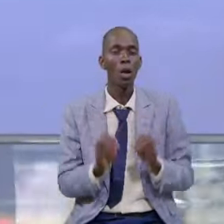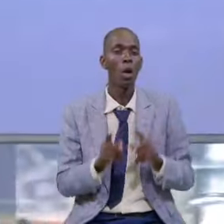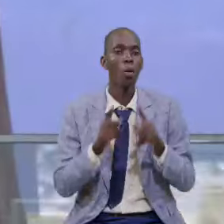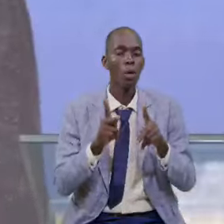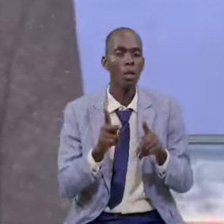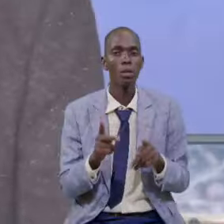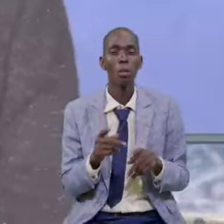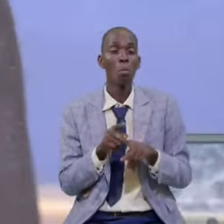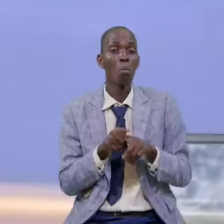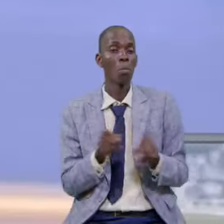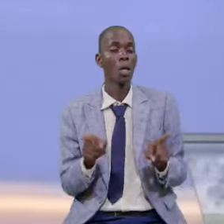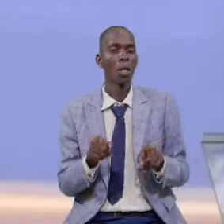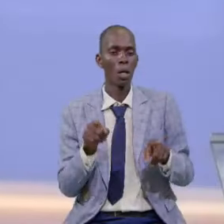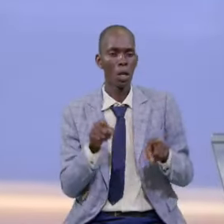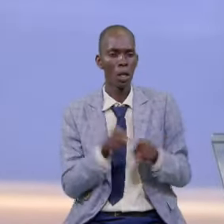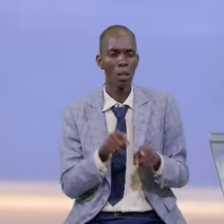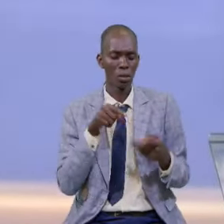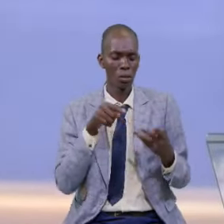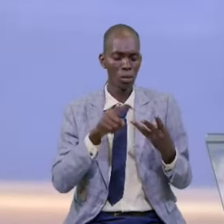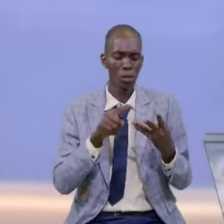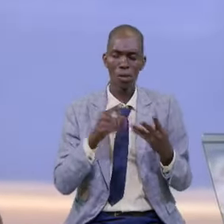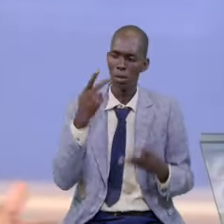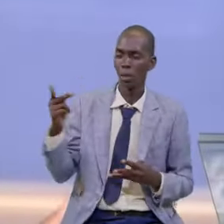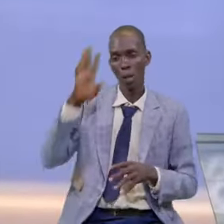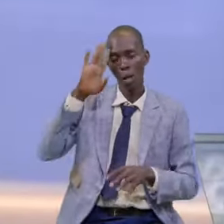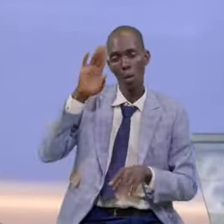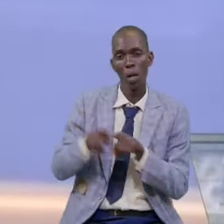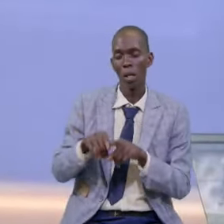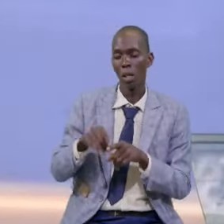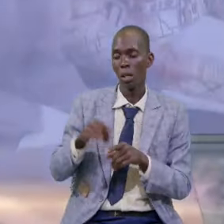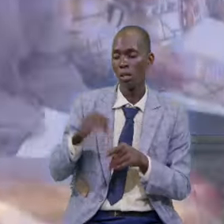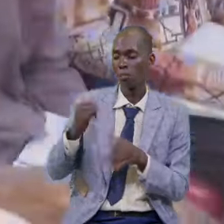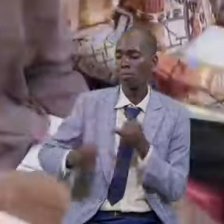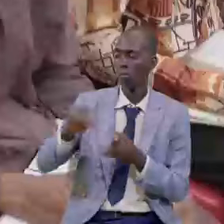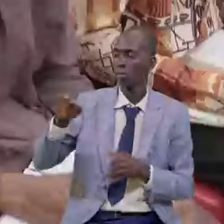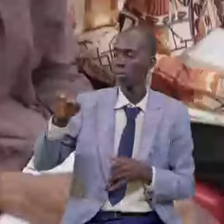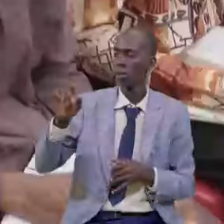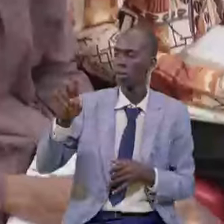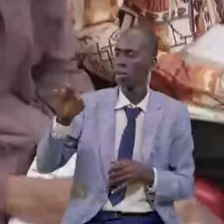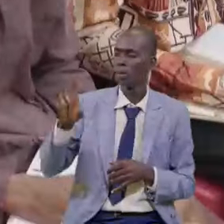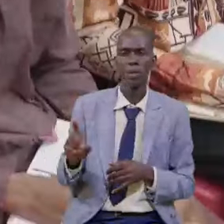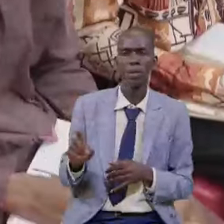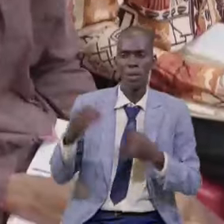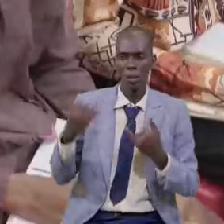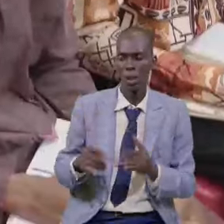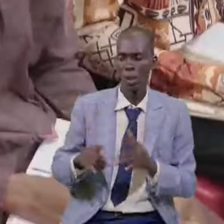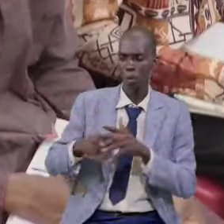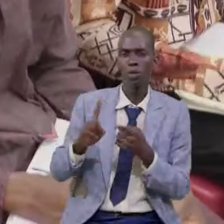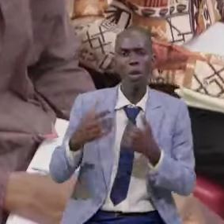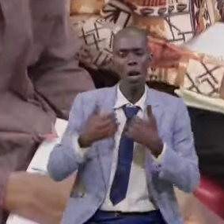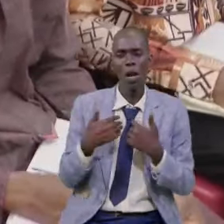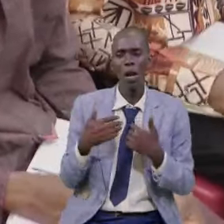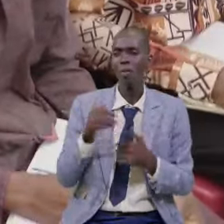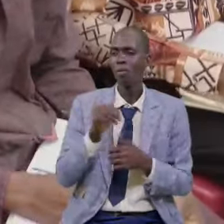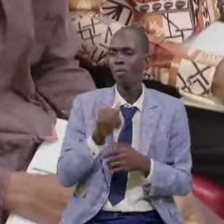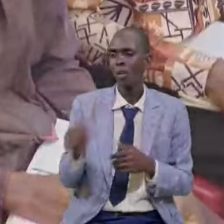saw David, he was questioning David. He was having a local fight there. He was saying, why are you here?